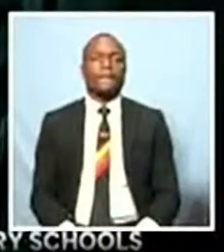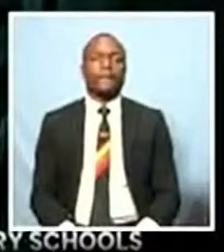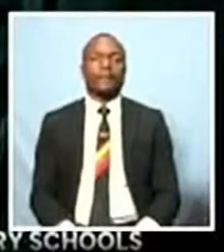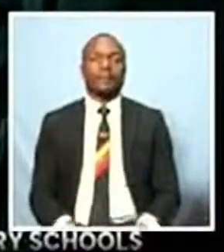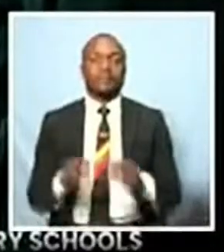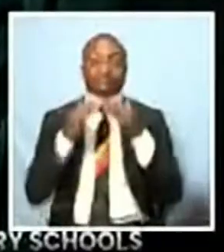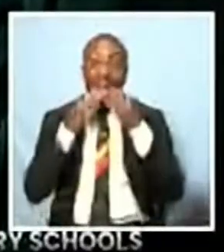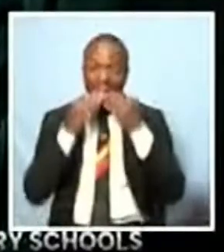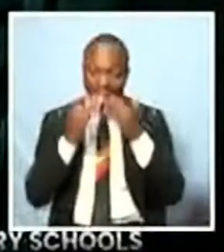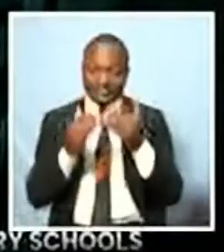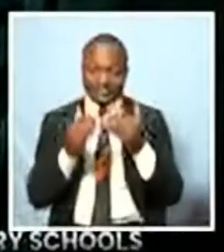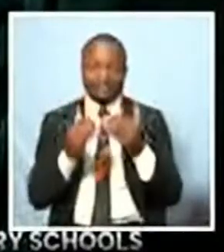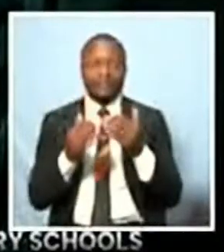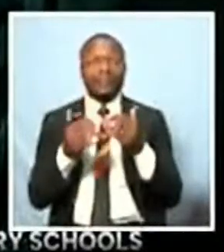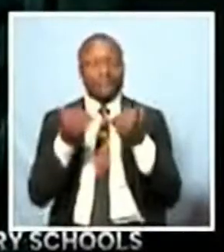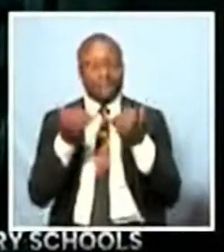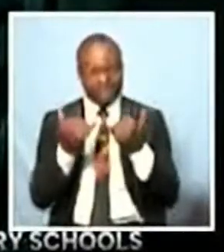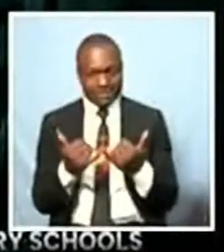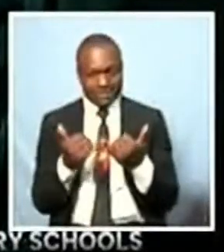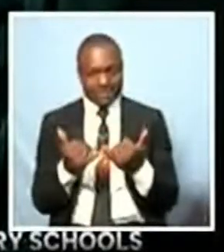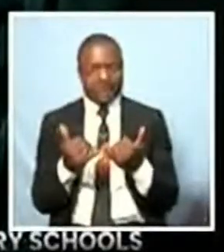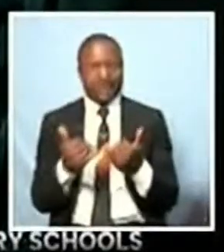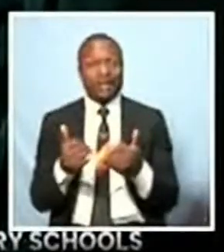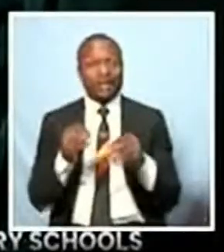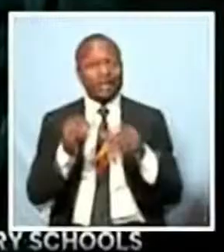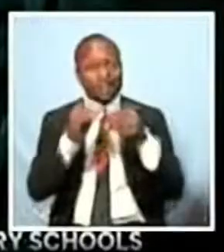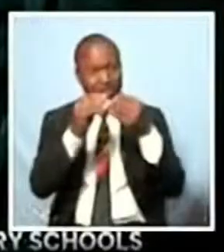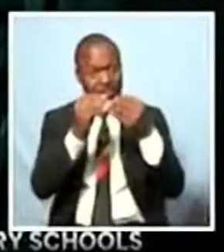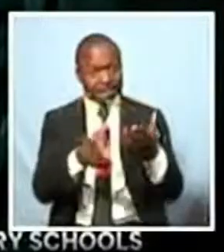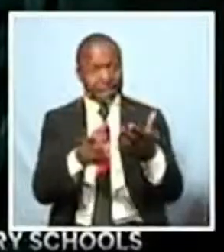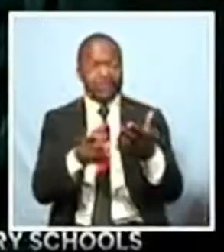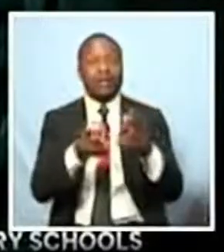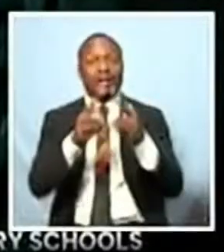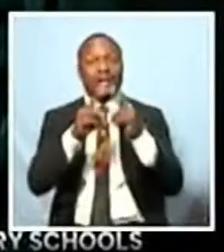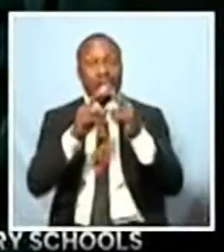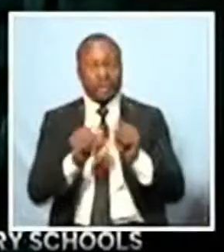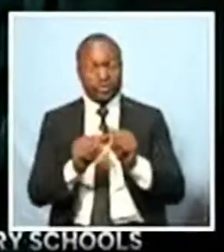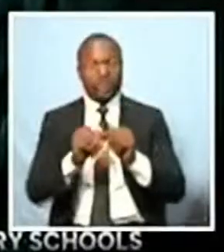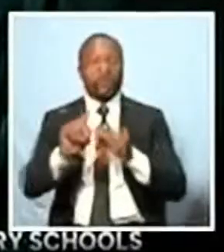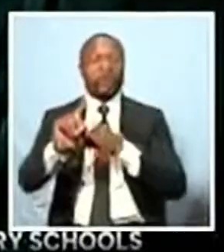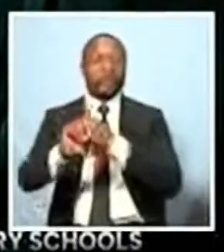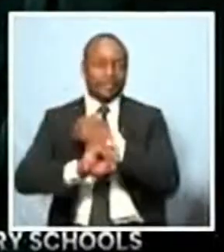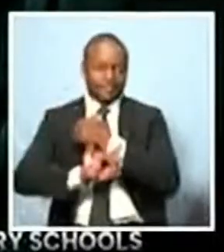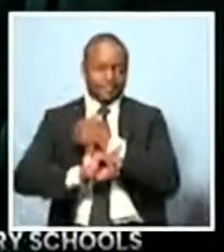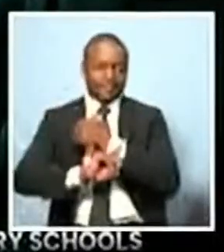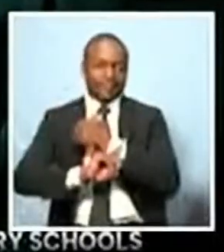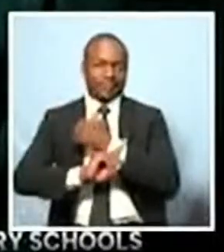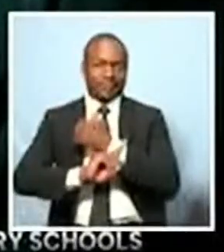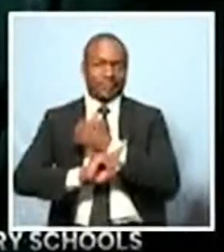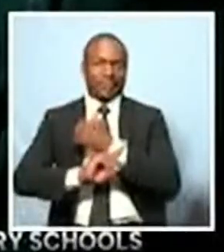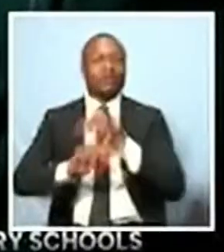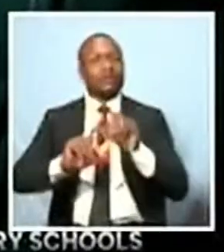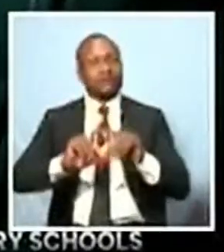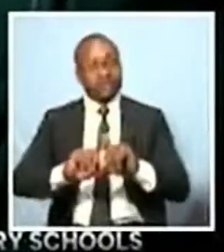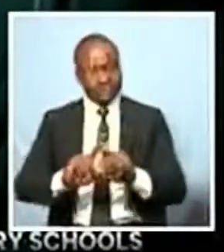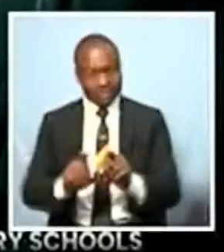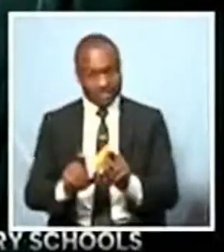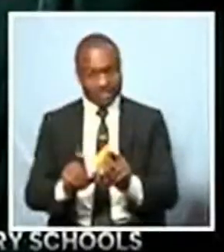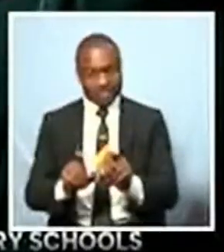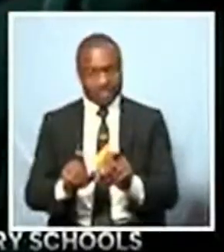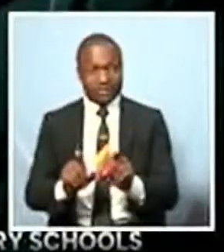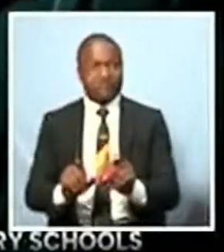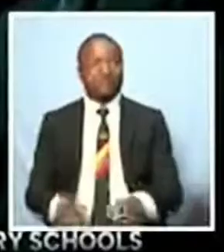Thank you. I now present the rural and urban disparities as a